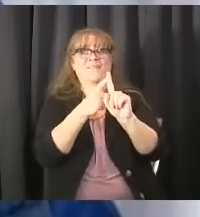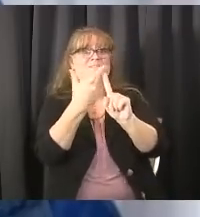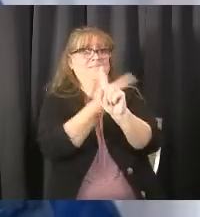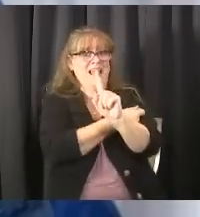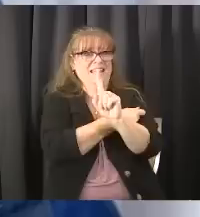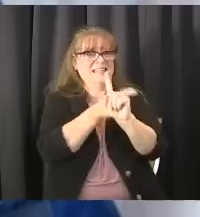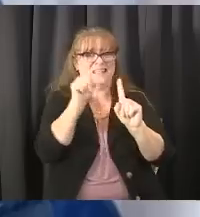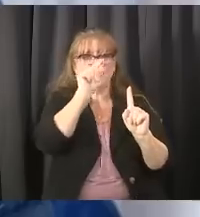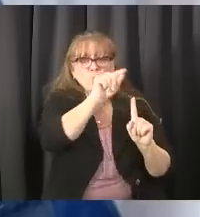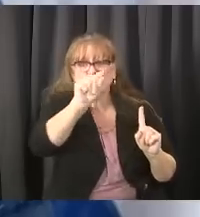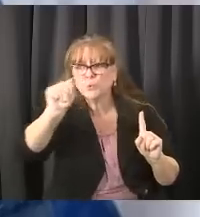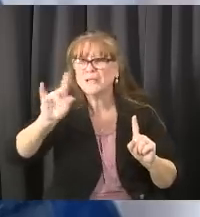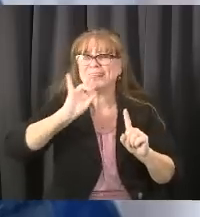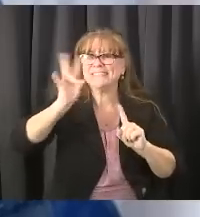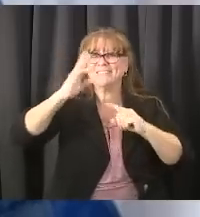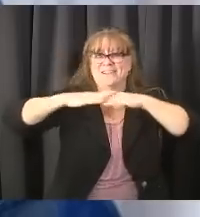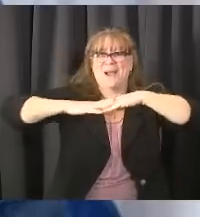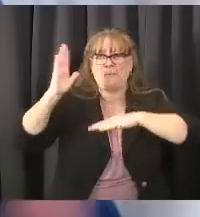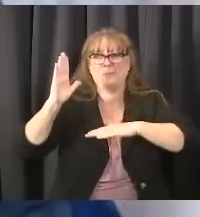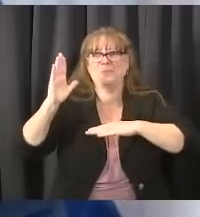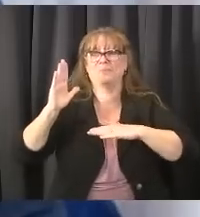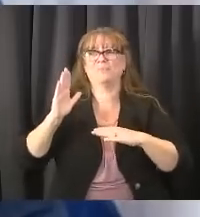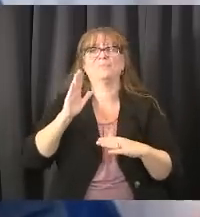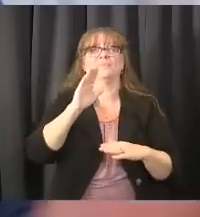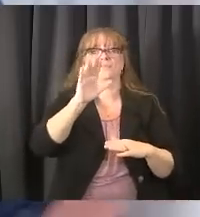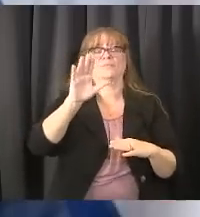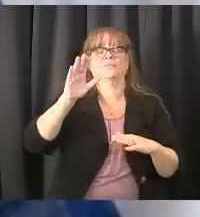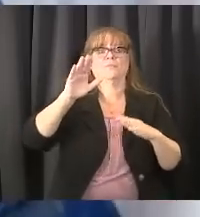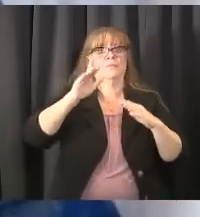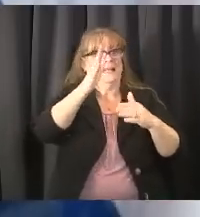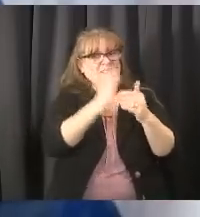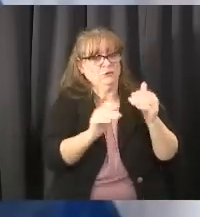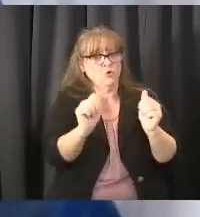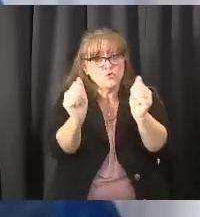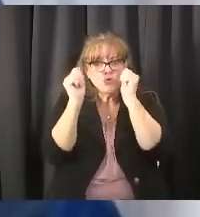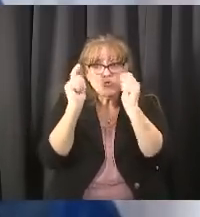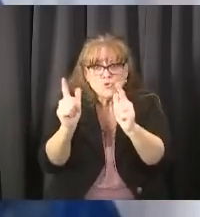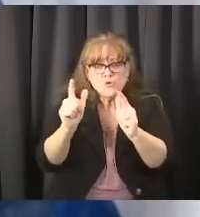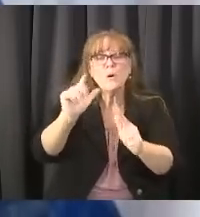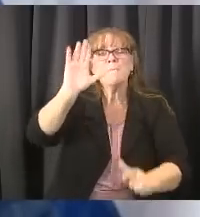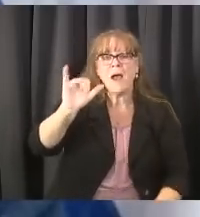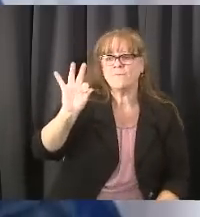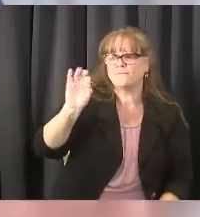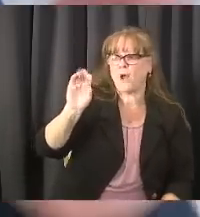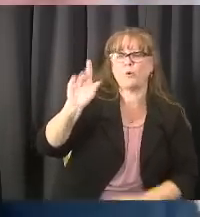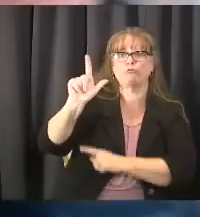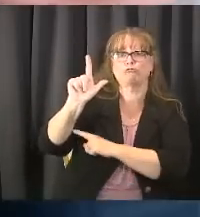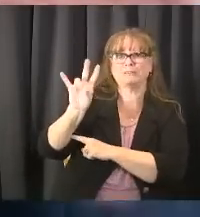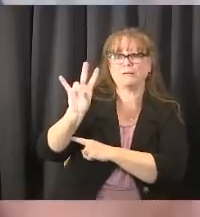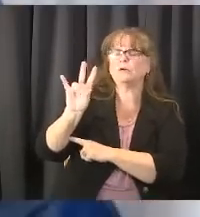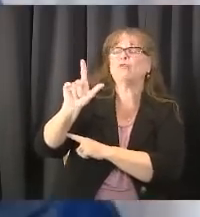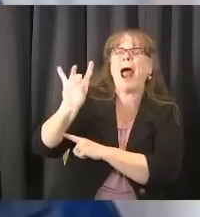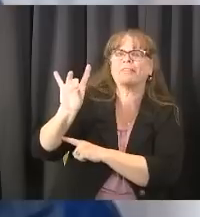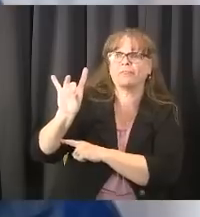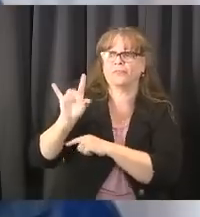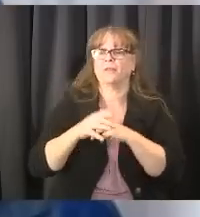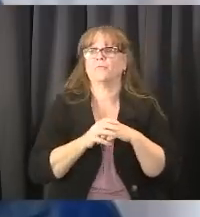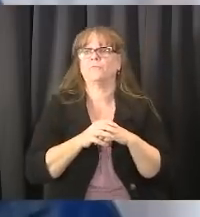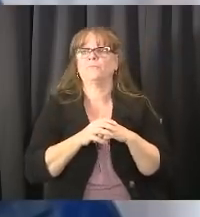to do that. Diane Primavera got her first dose at UCHealth, and really focusing on 70 and